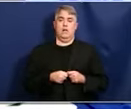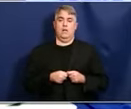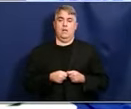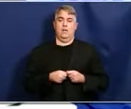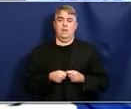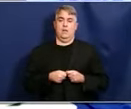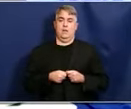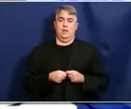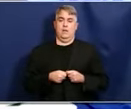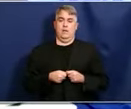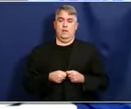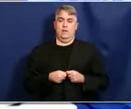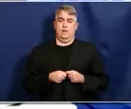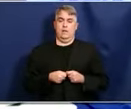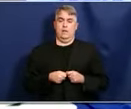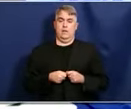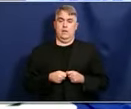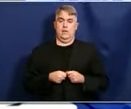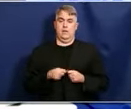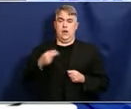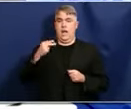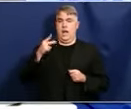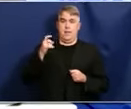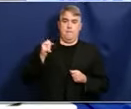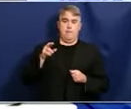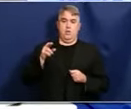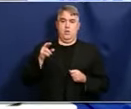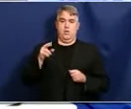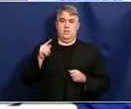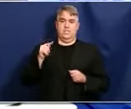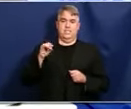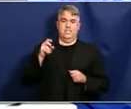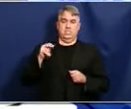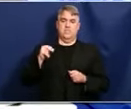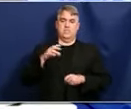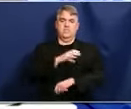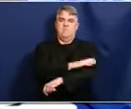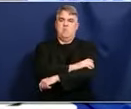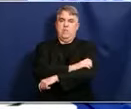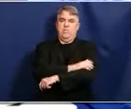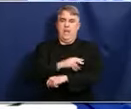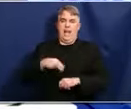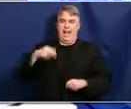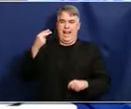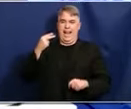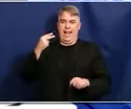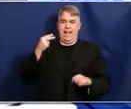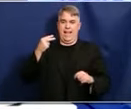diabetes, as well as hypertension. This list does not include hypertension, and it does not include